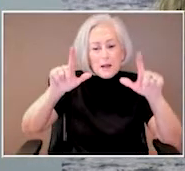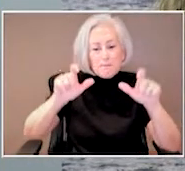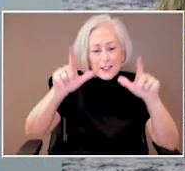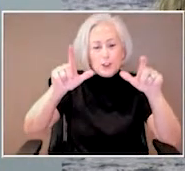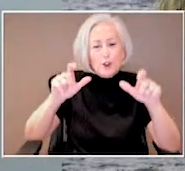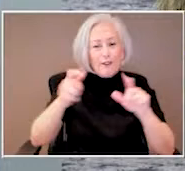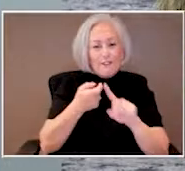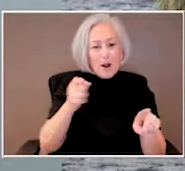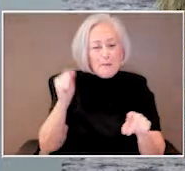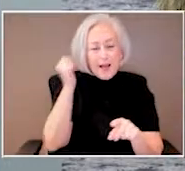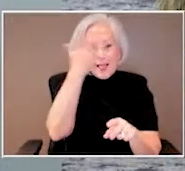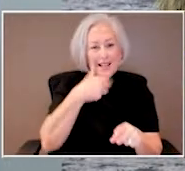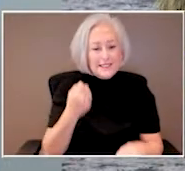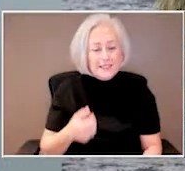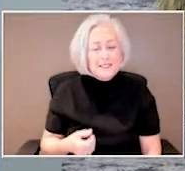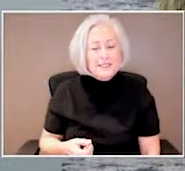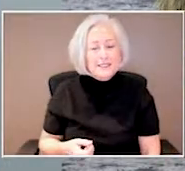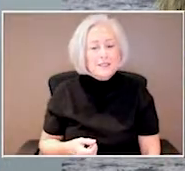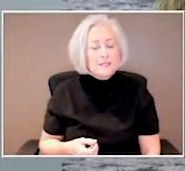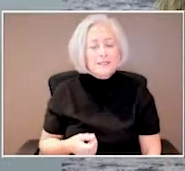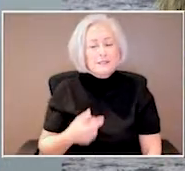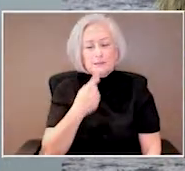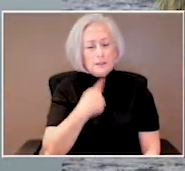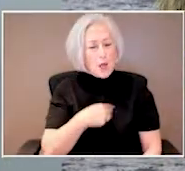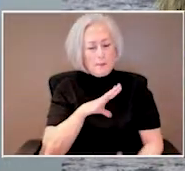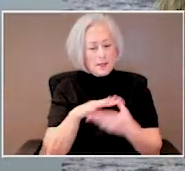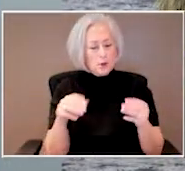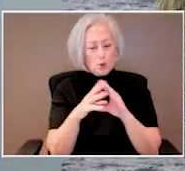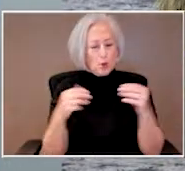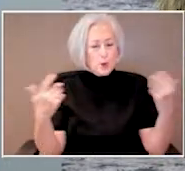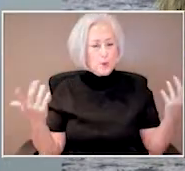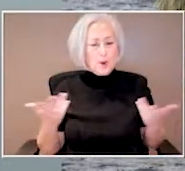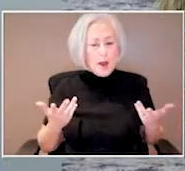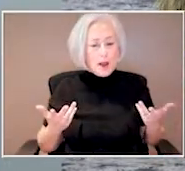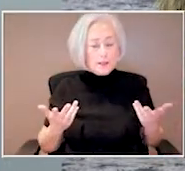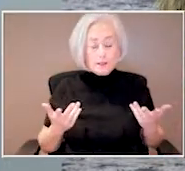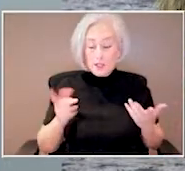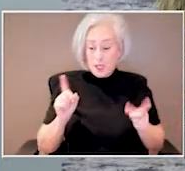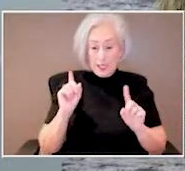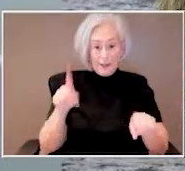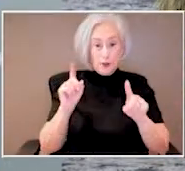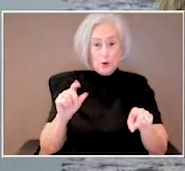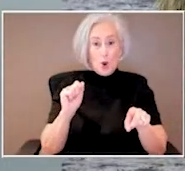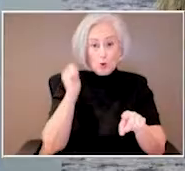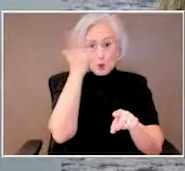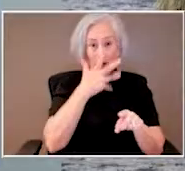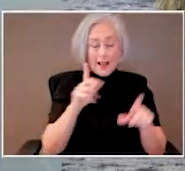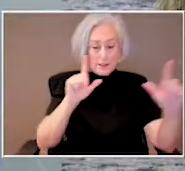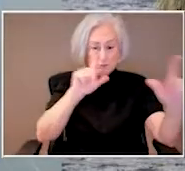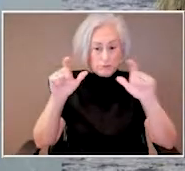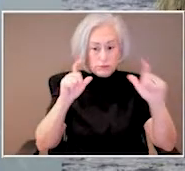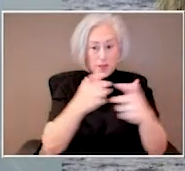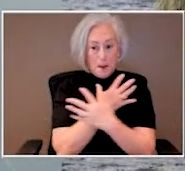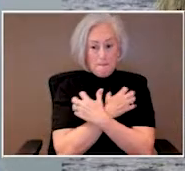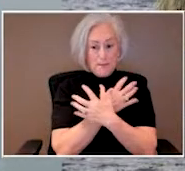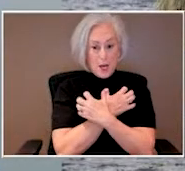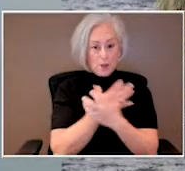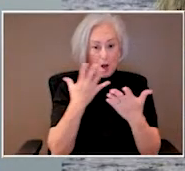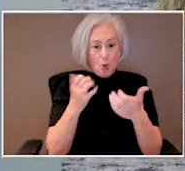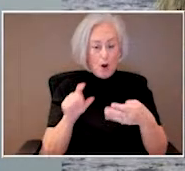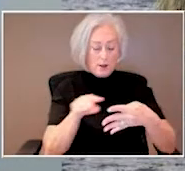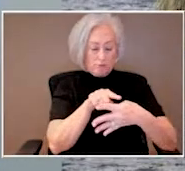the story behind this photo? Well, when you go to Alaska to photograph bears, you want to go the first week of